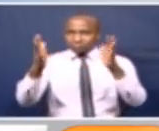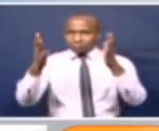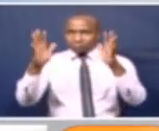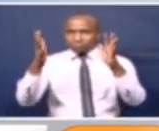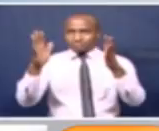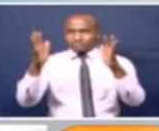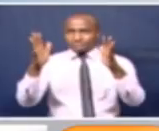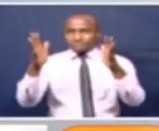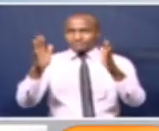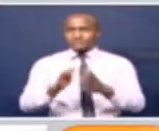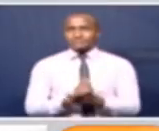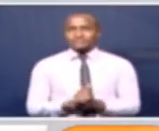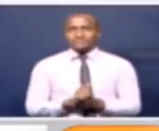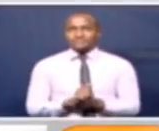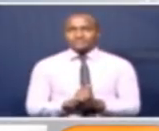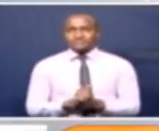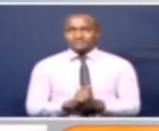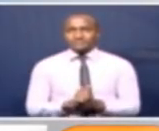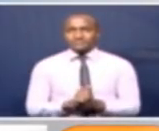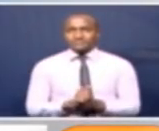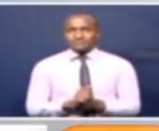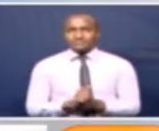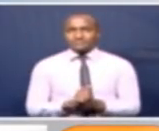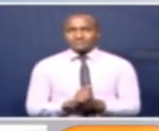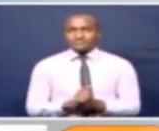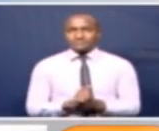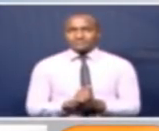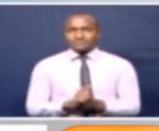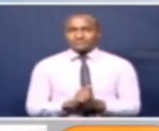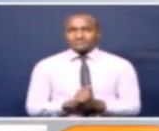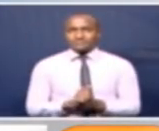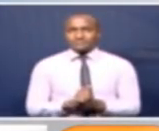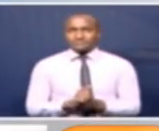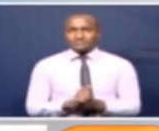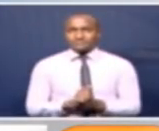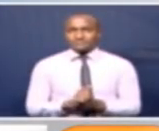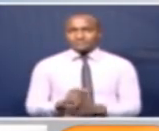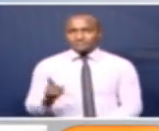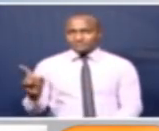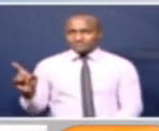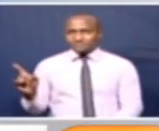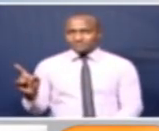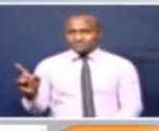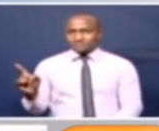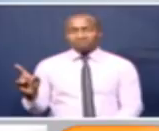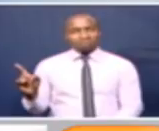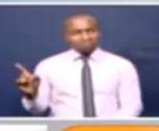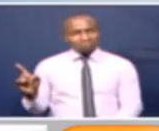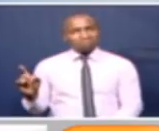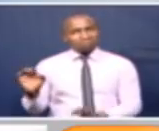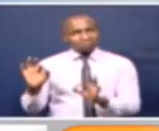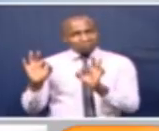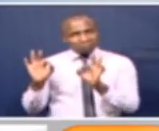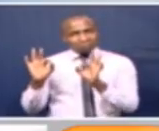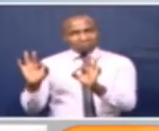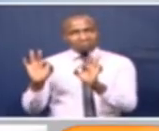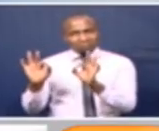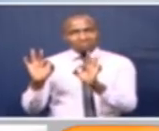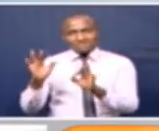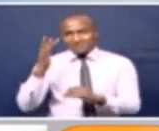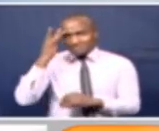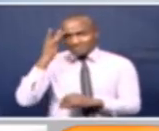your life. That's Zephania. Saul Rexton, you're saying she's not just golden. She's an epitome